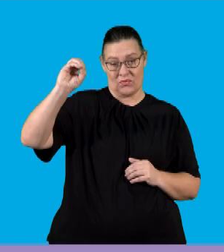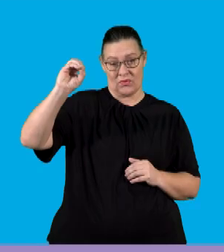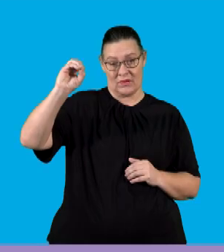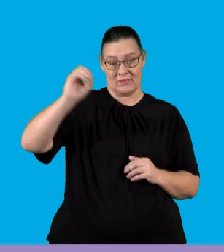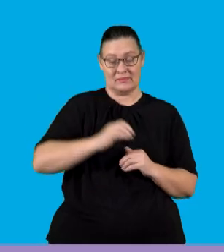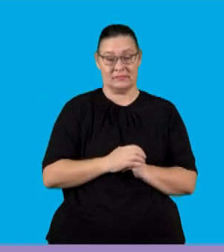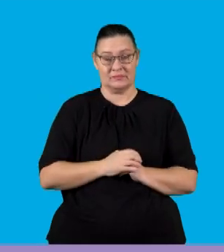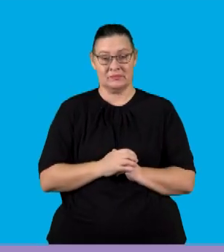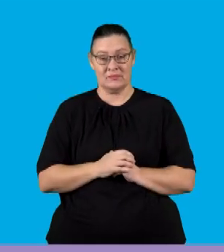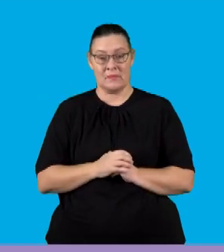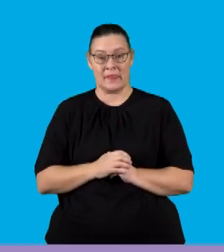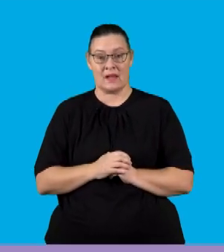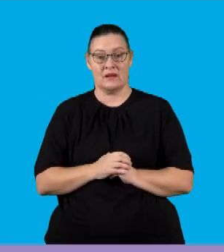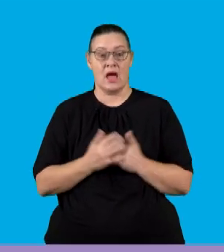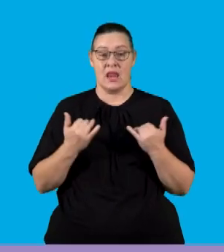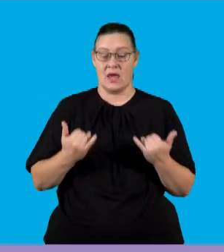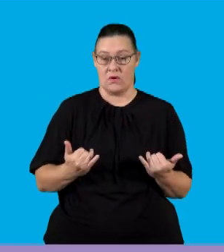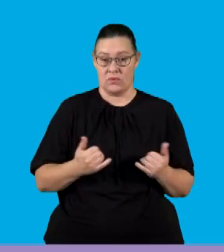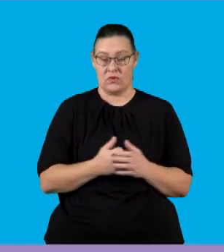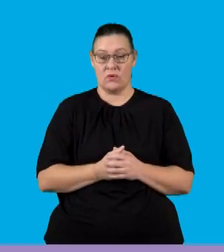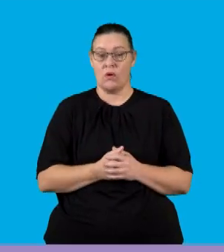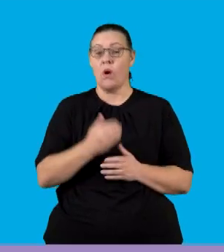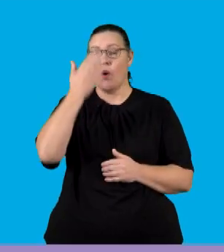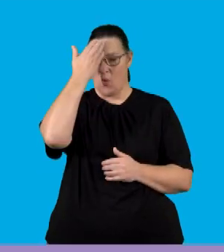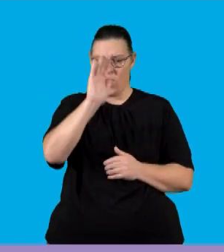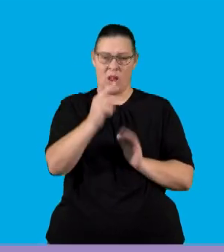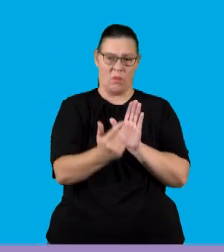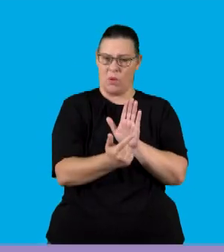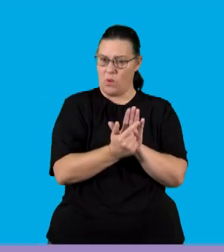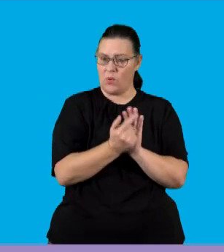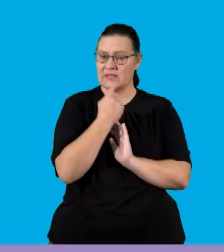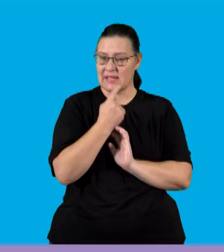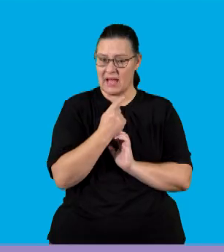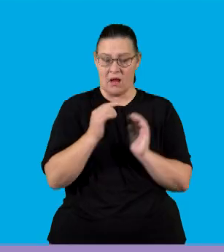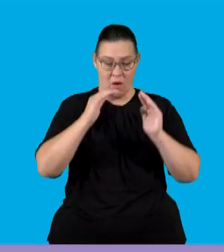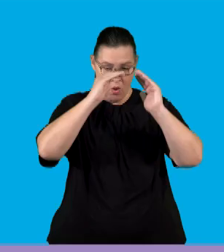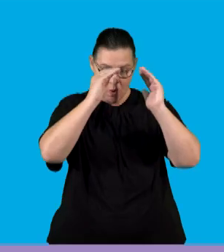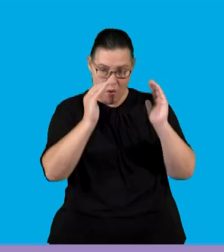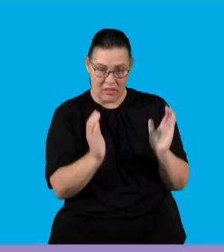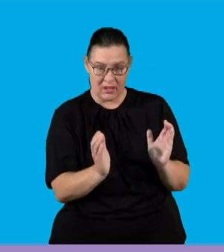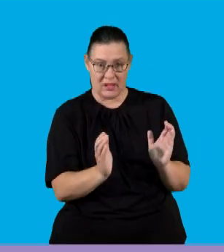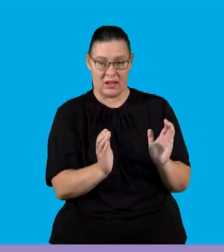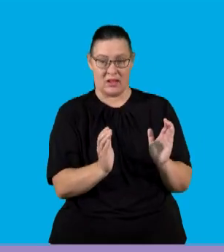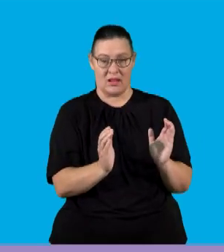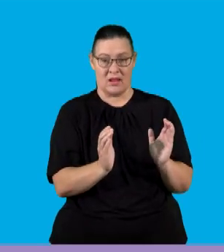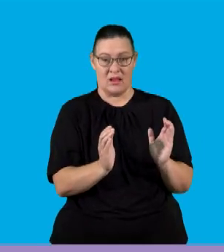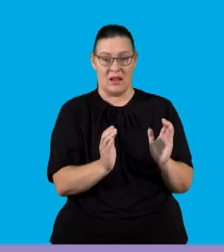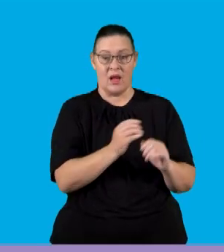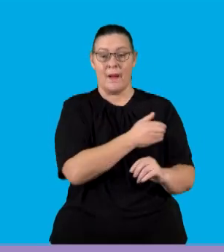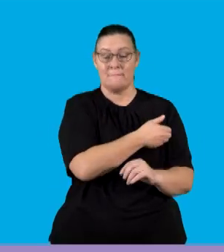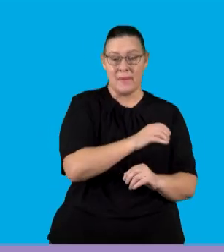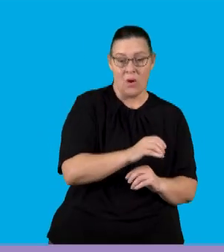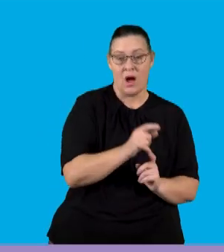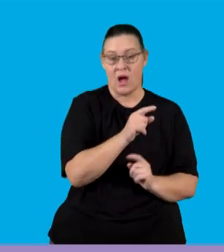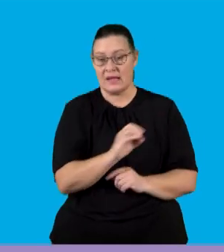the exponent 0. Now, we know that this whole power is raised